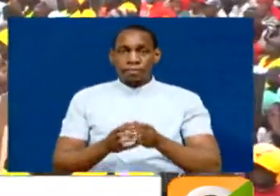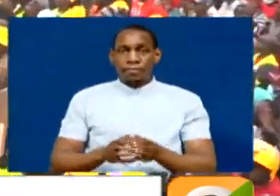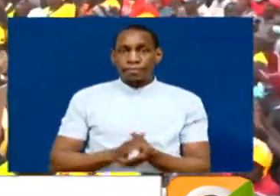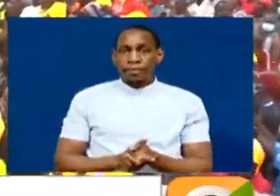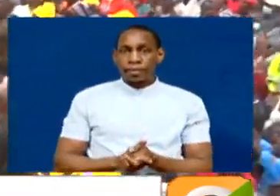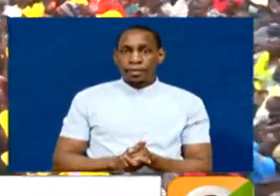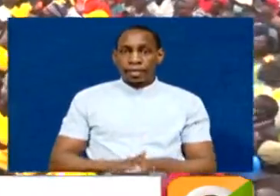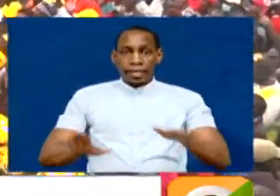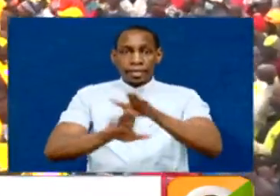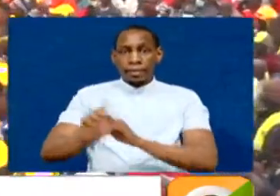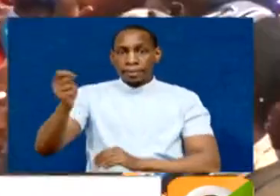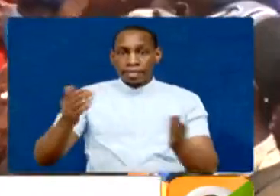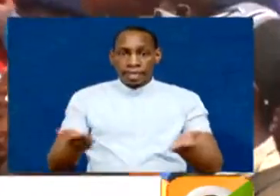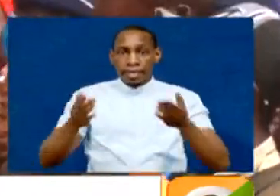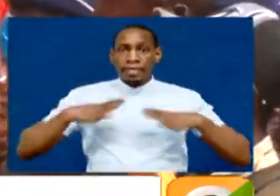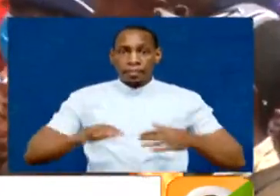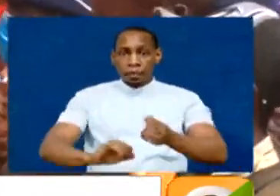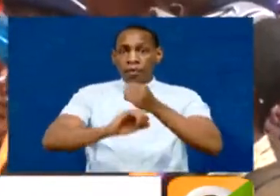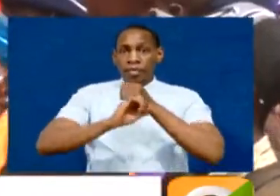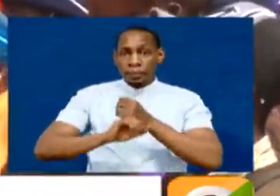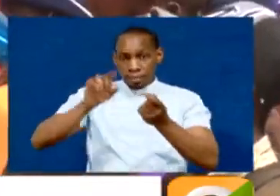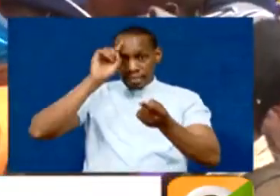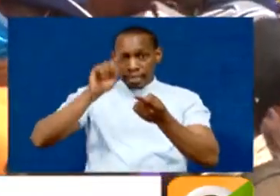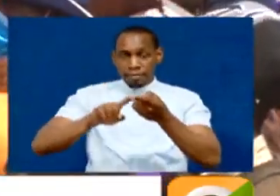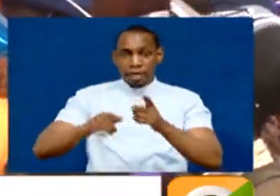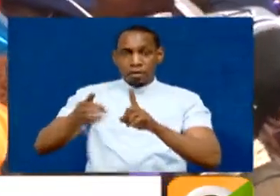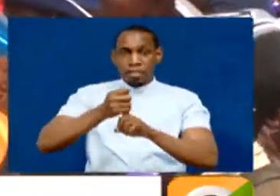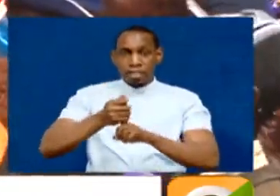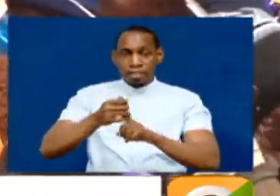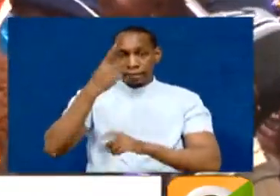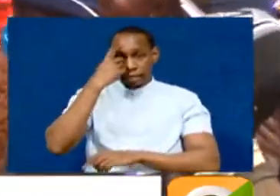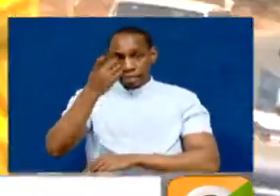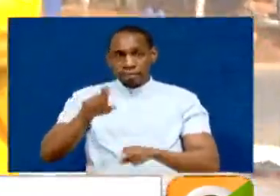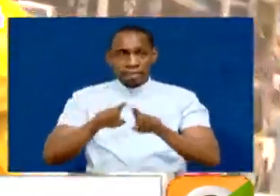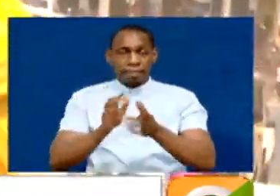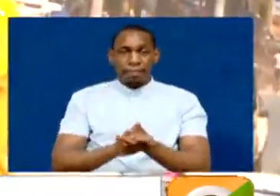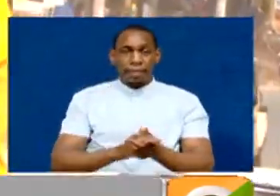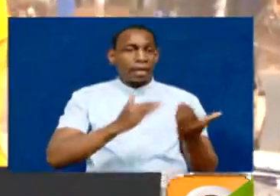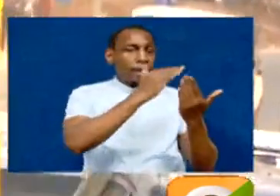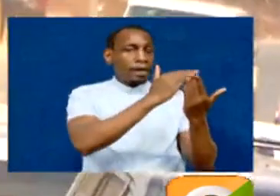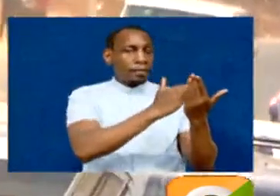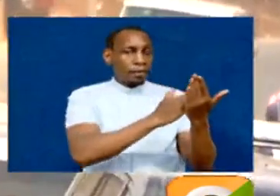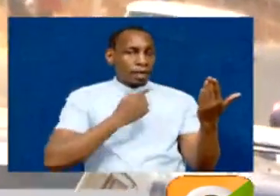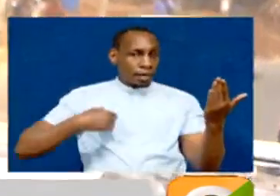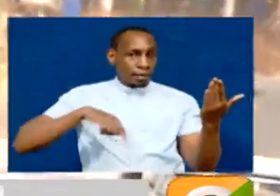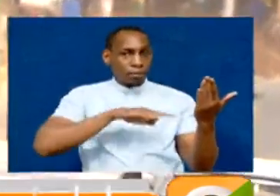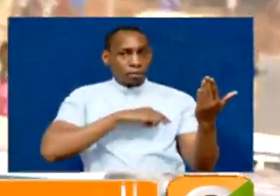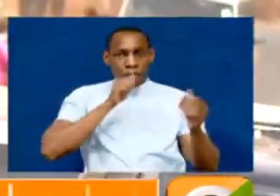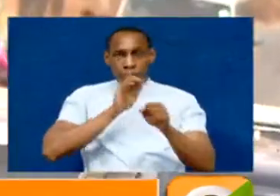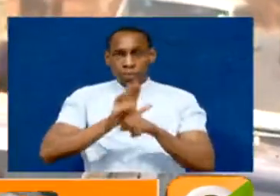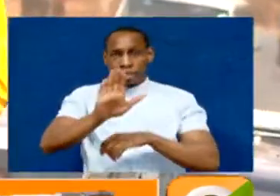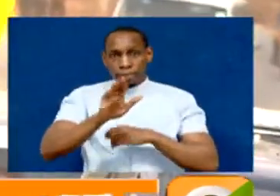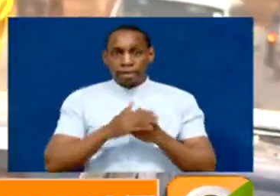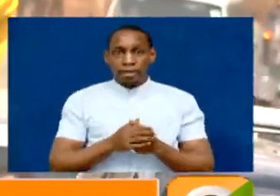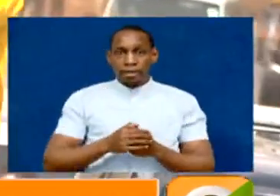The second in command urging Kenyans to support his quest to achieve that dream. Hiyo program yetu ambayo